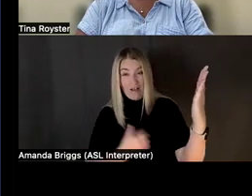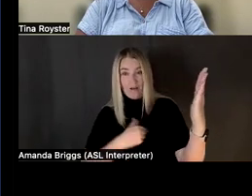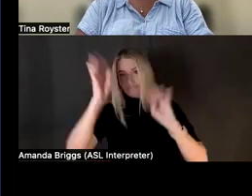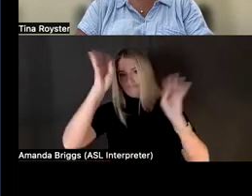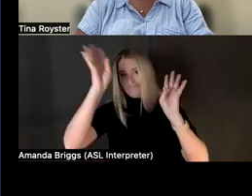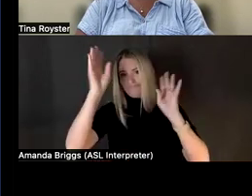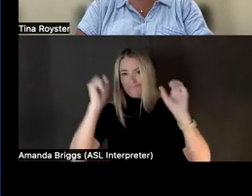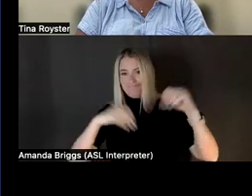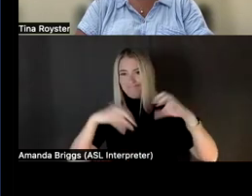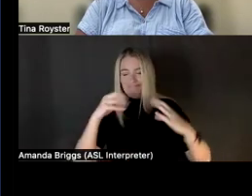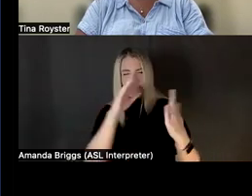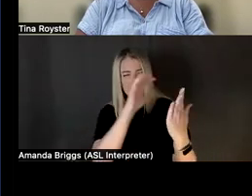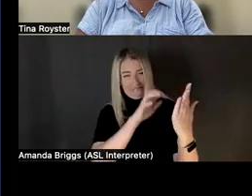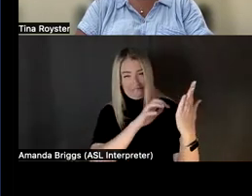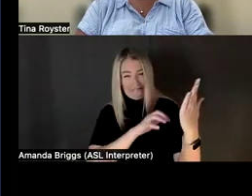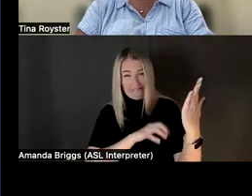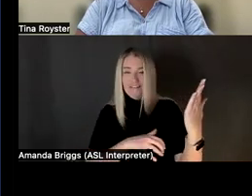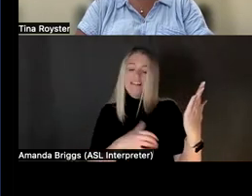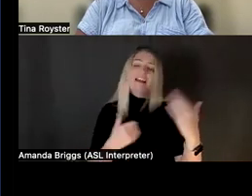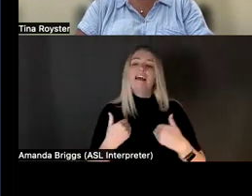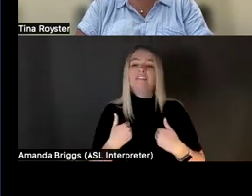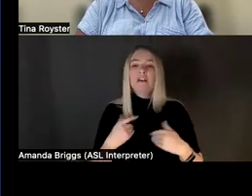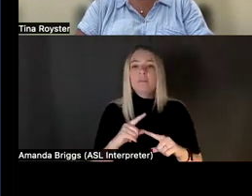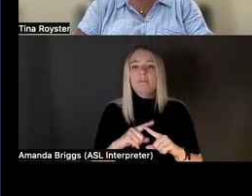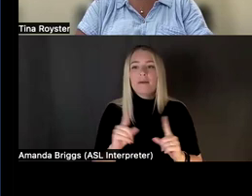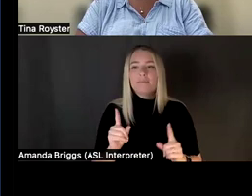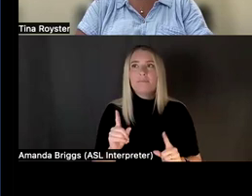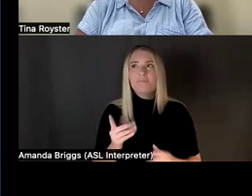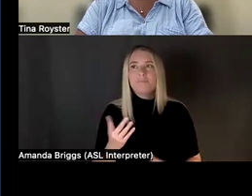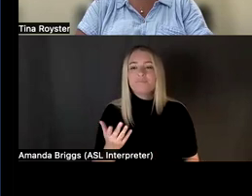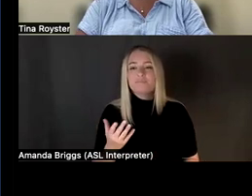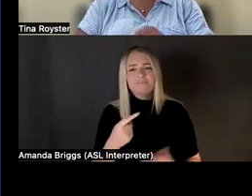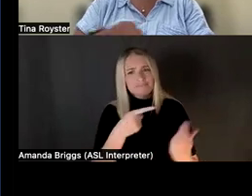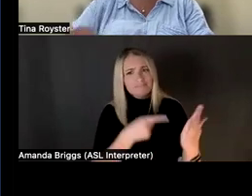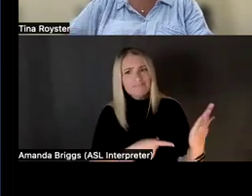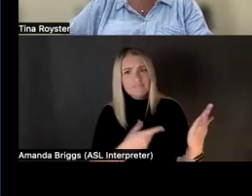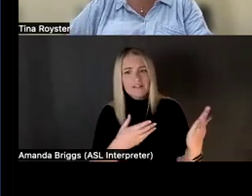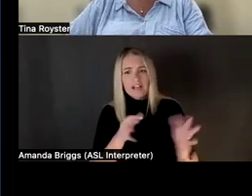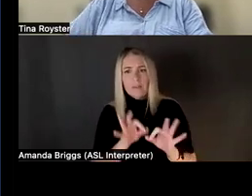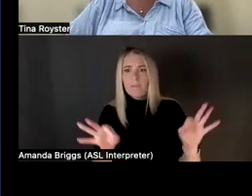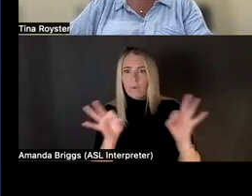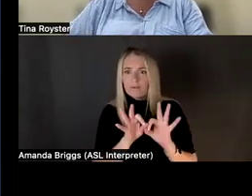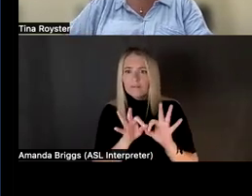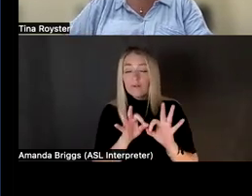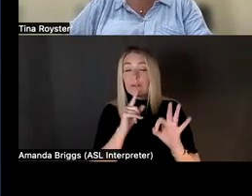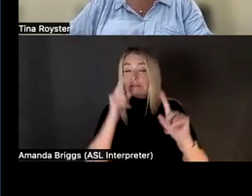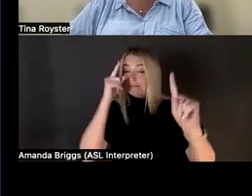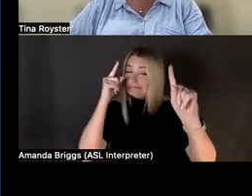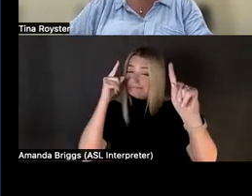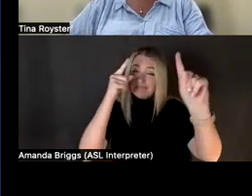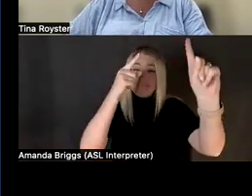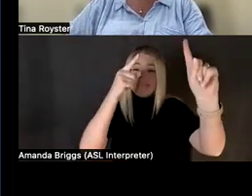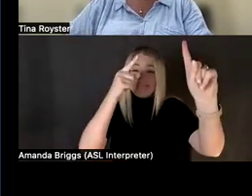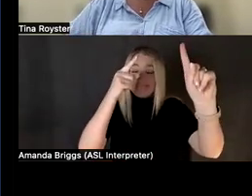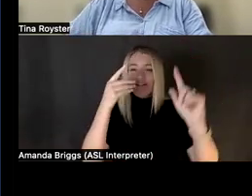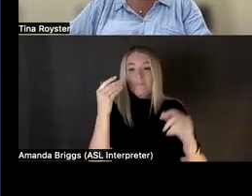committee, but they're important They're aspirational. We know